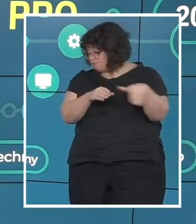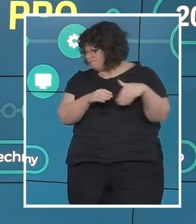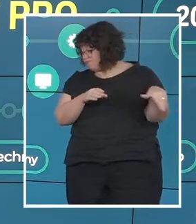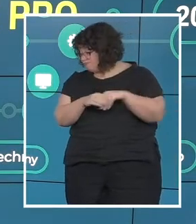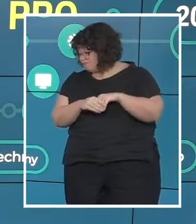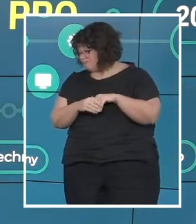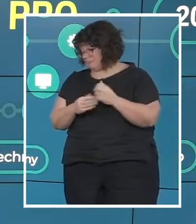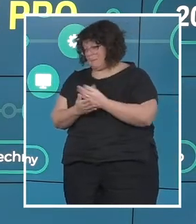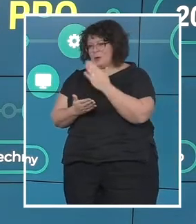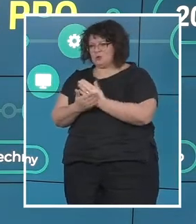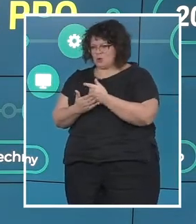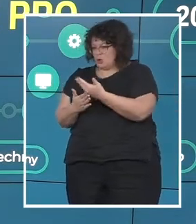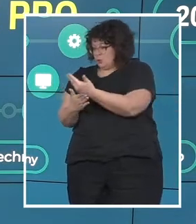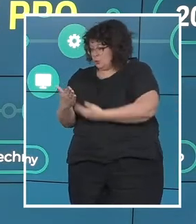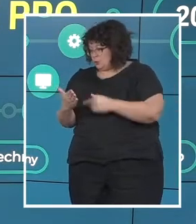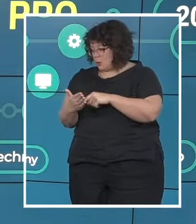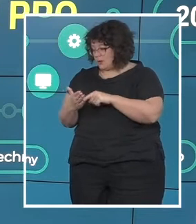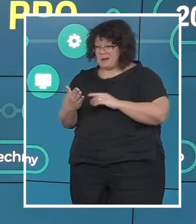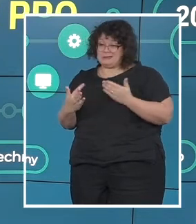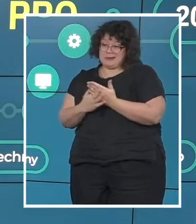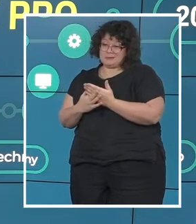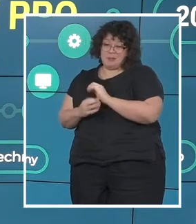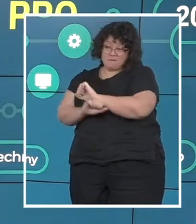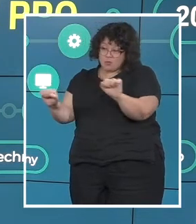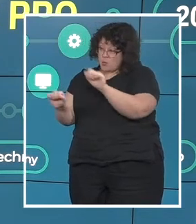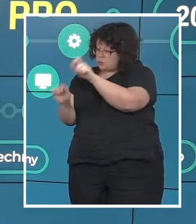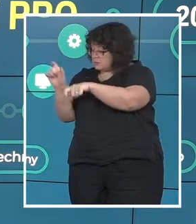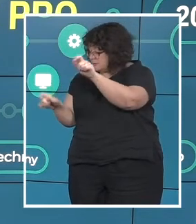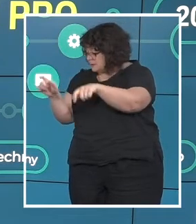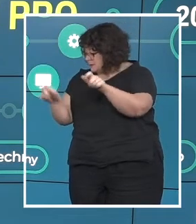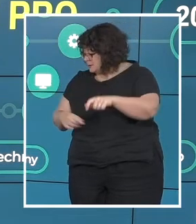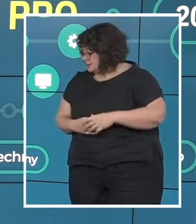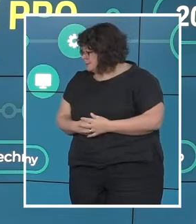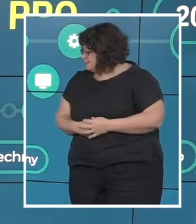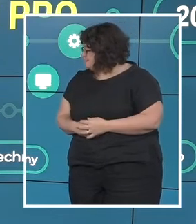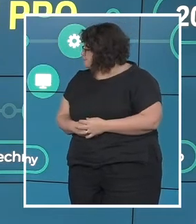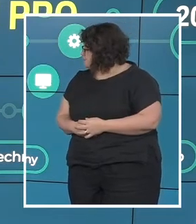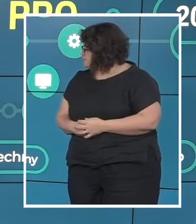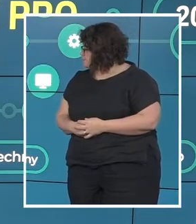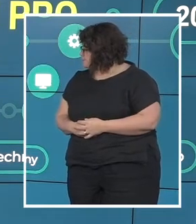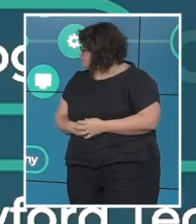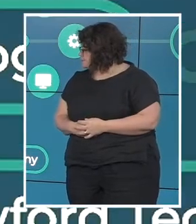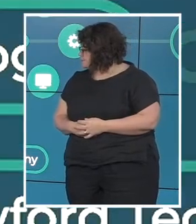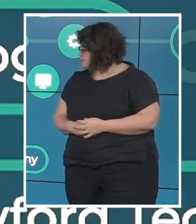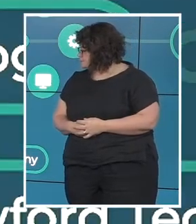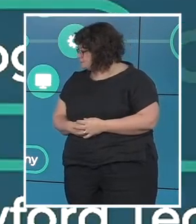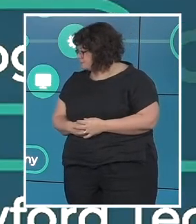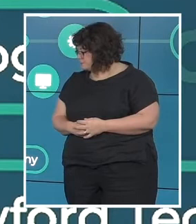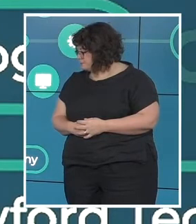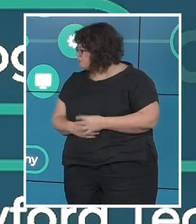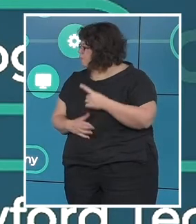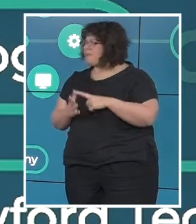really good point about kind of existing documents that are already out there. That can be very sort of